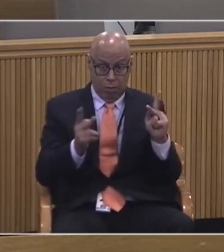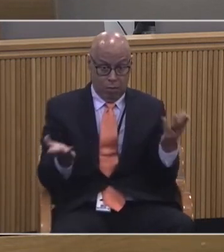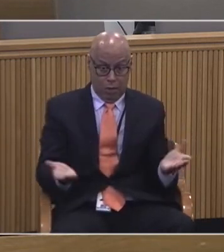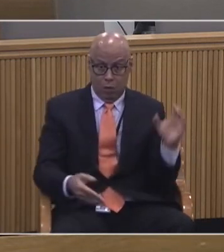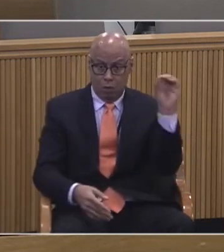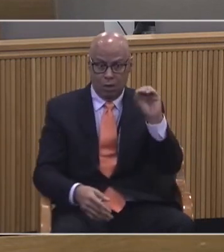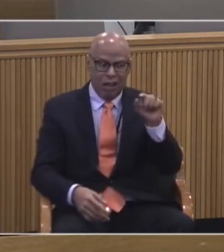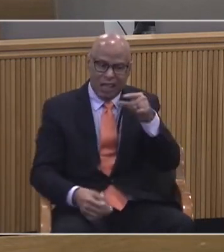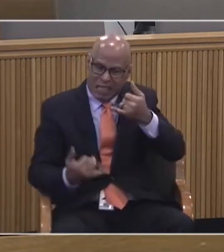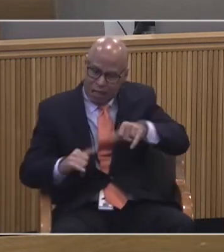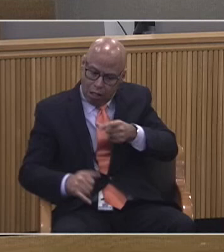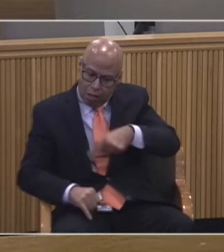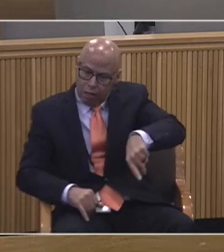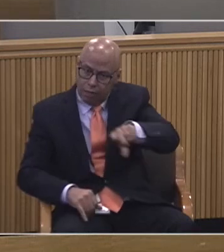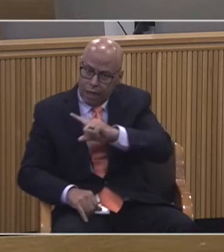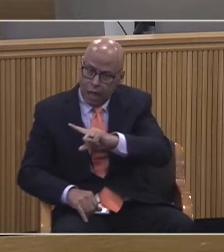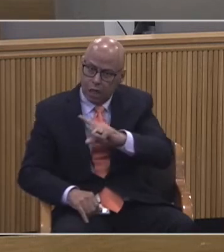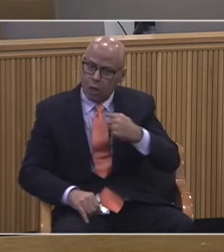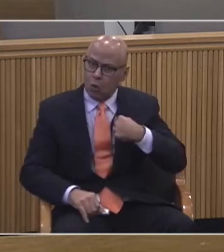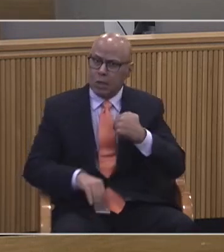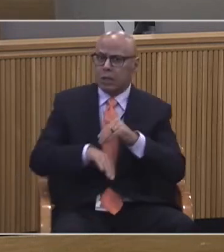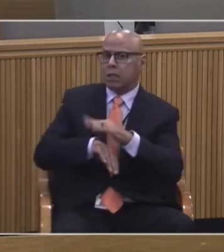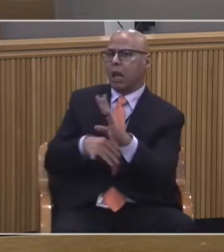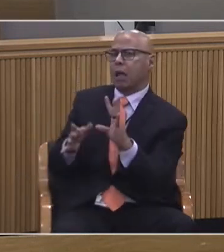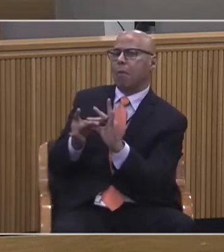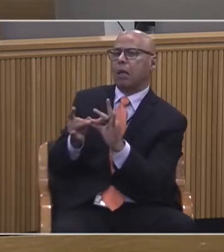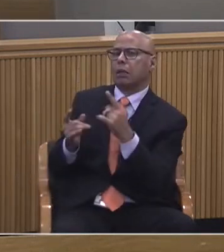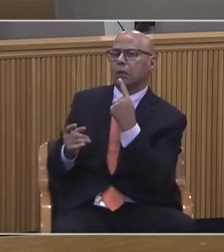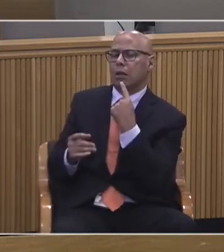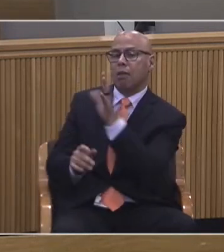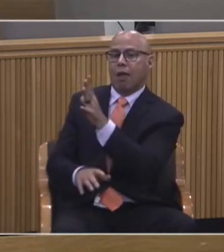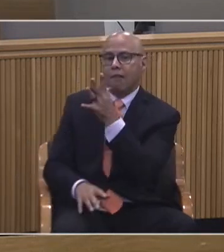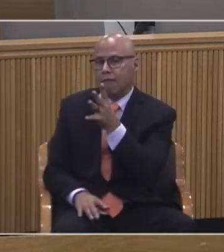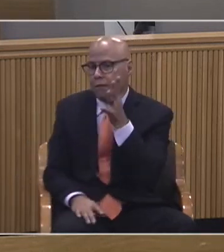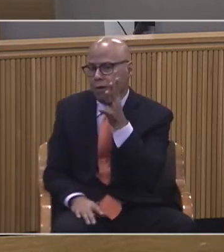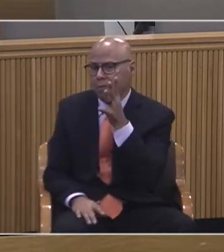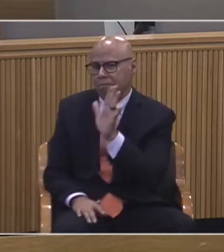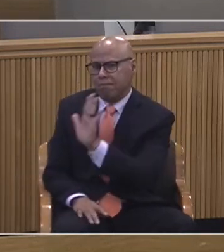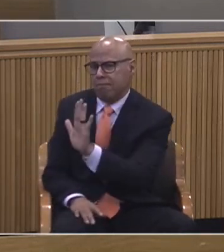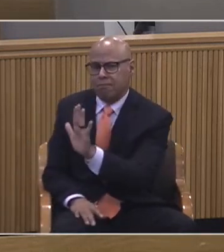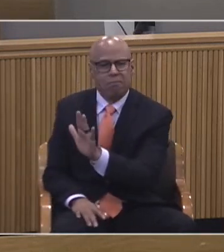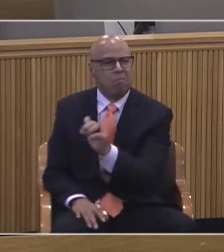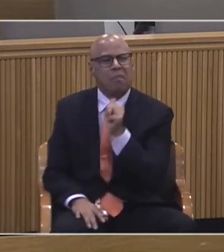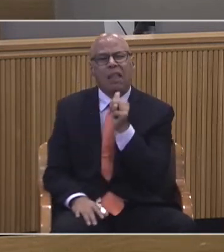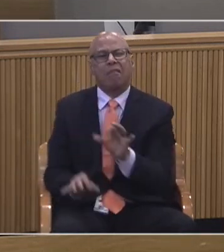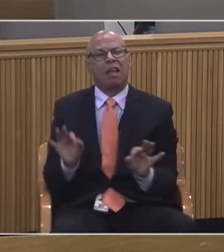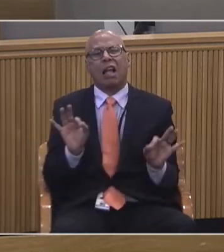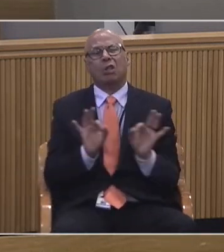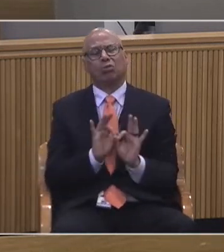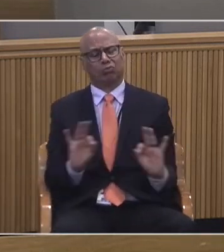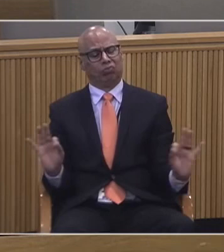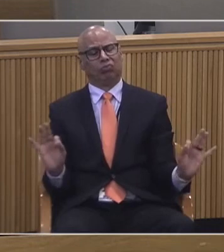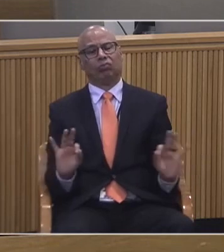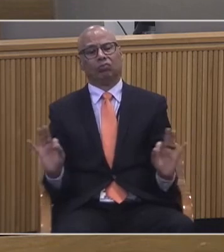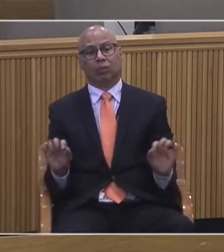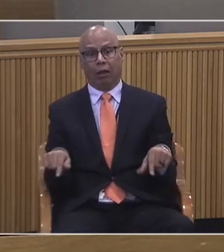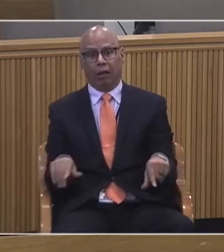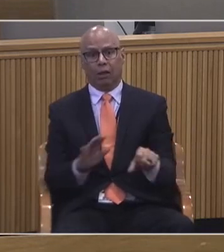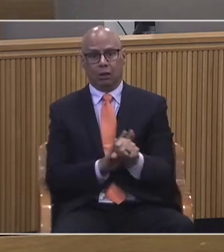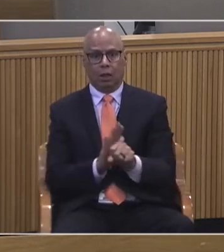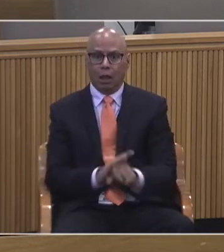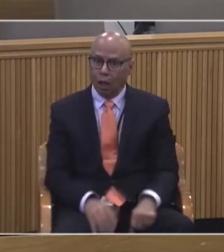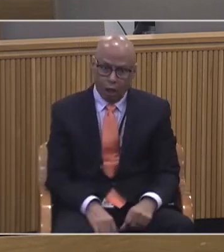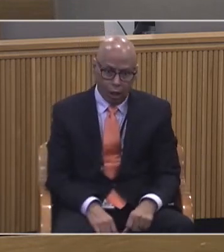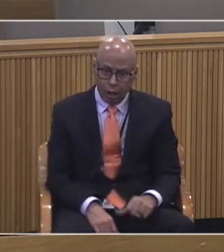producers continue to be sent a message that their farms and ranches are not valued in our state. This is not